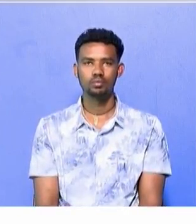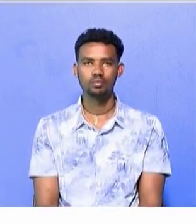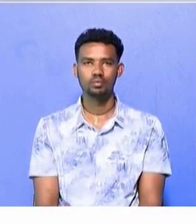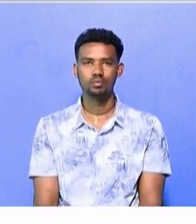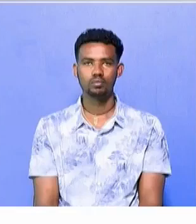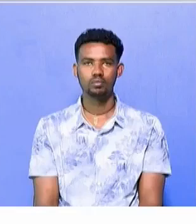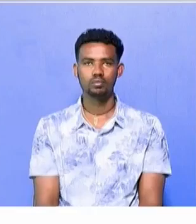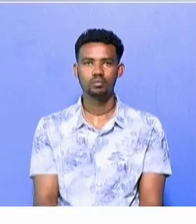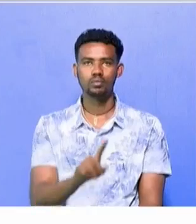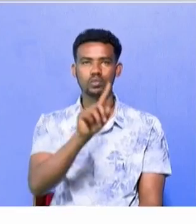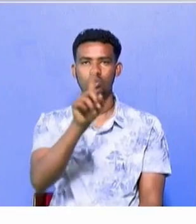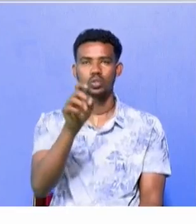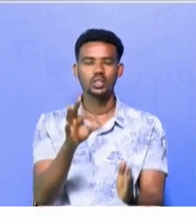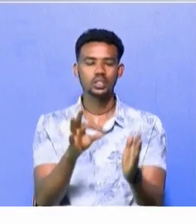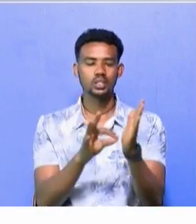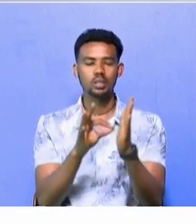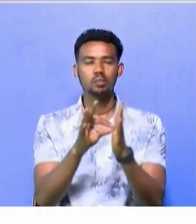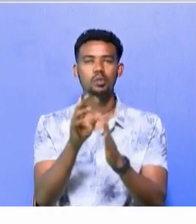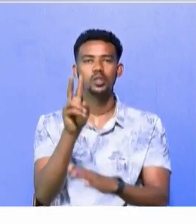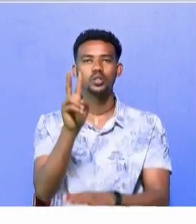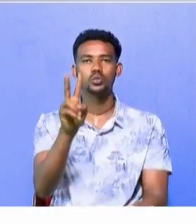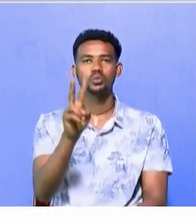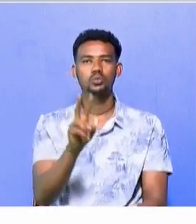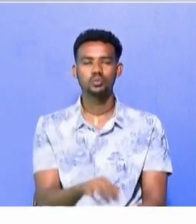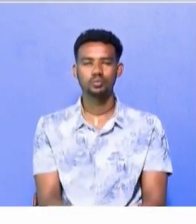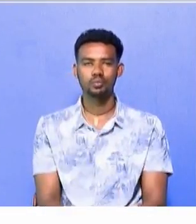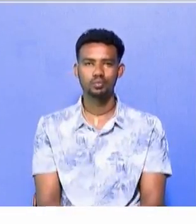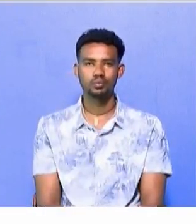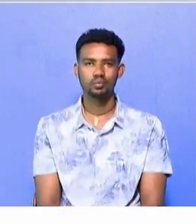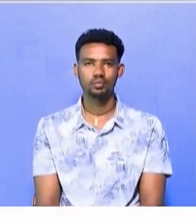Question number 2. Sarah